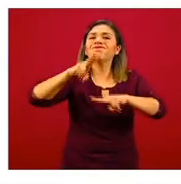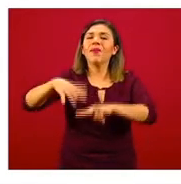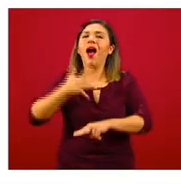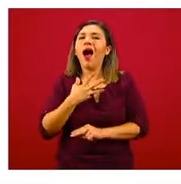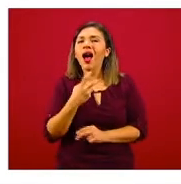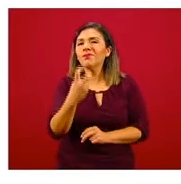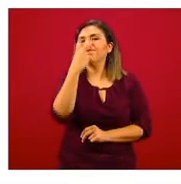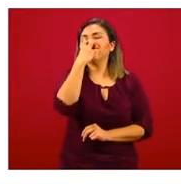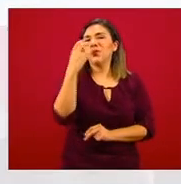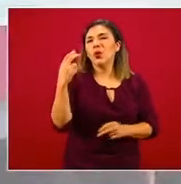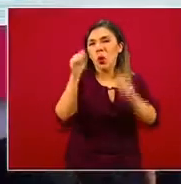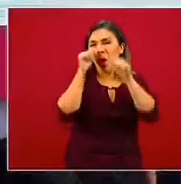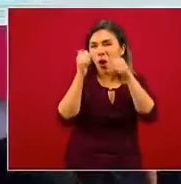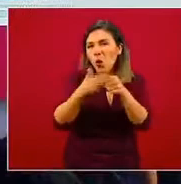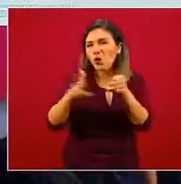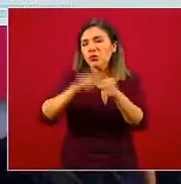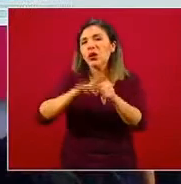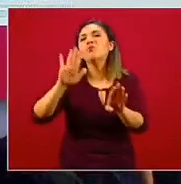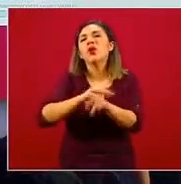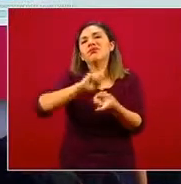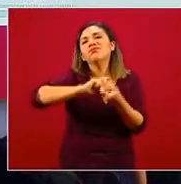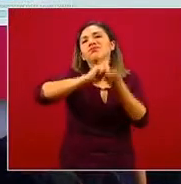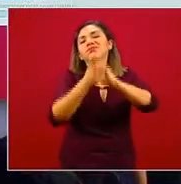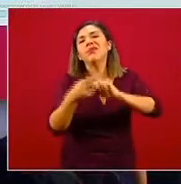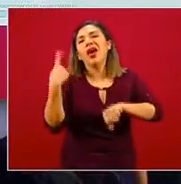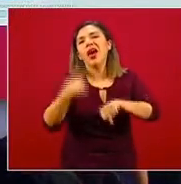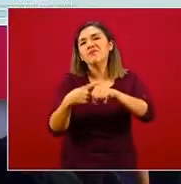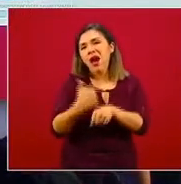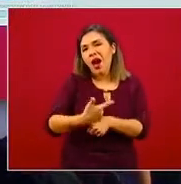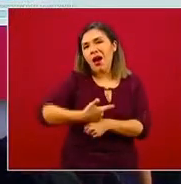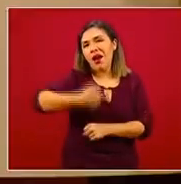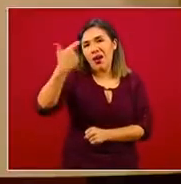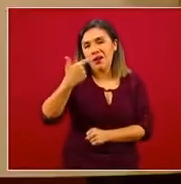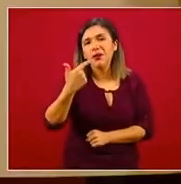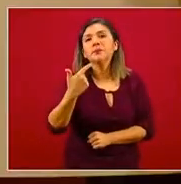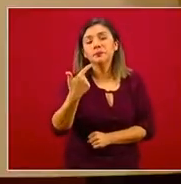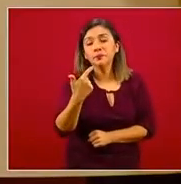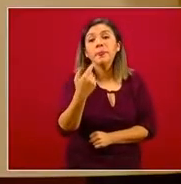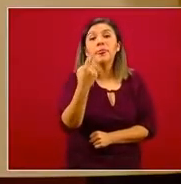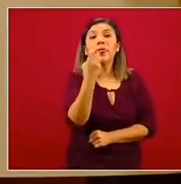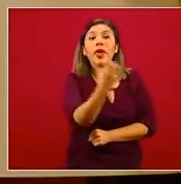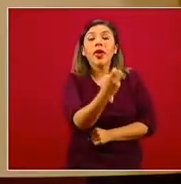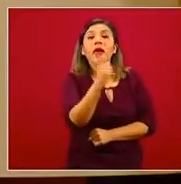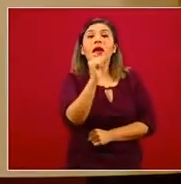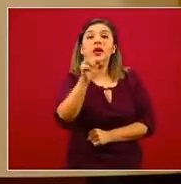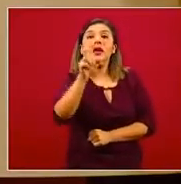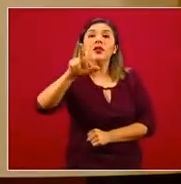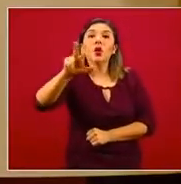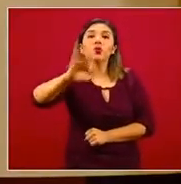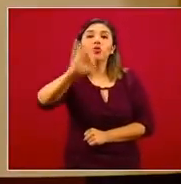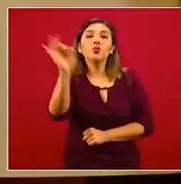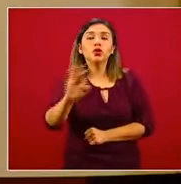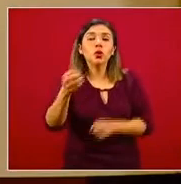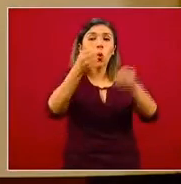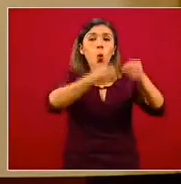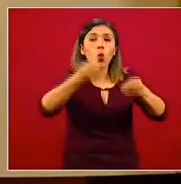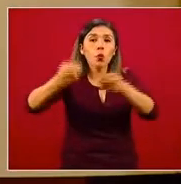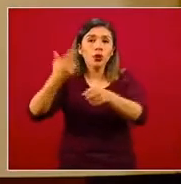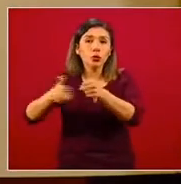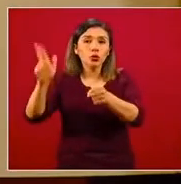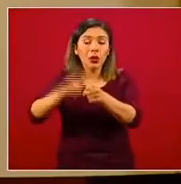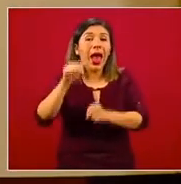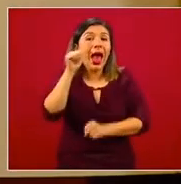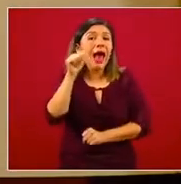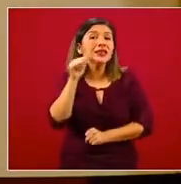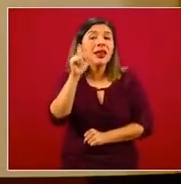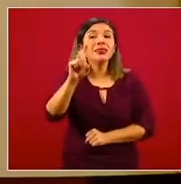9,206 were occupied by somebody who's presenting severe symptoms,